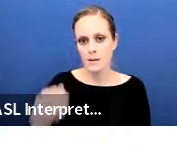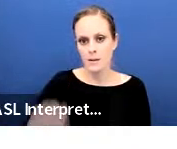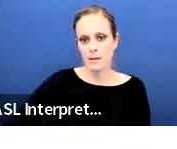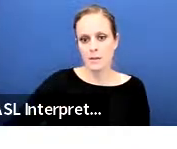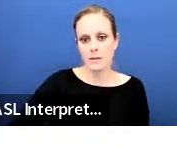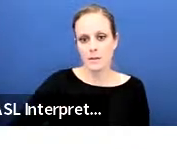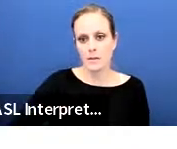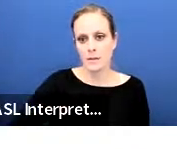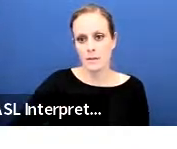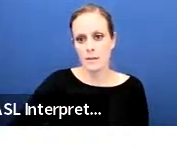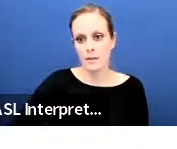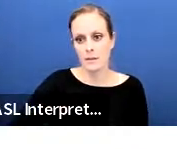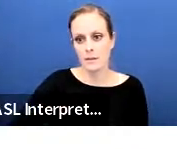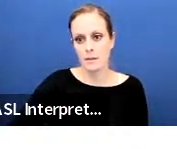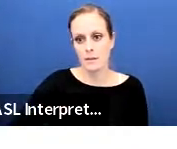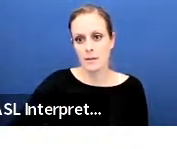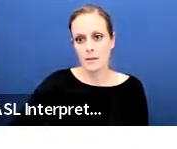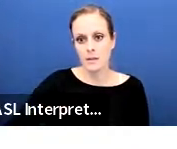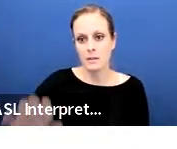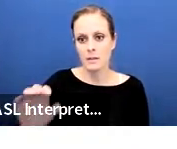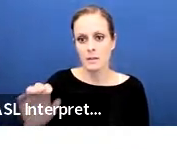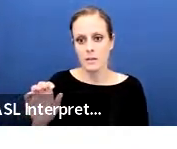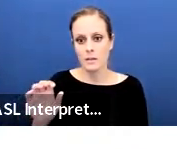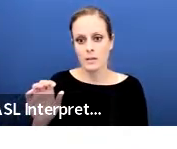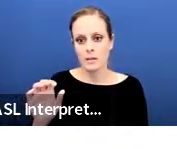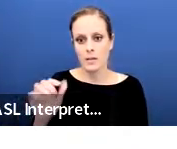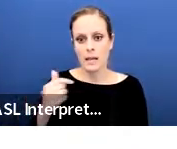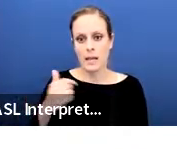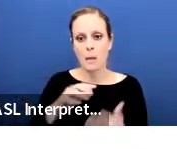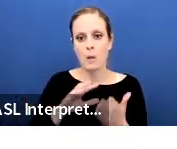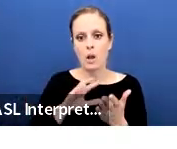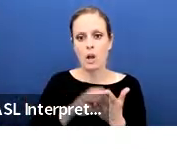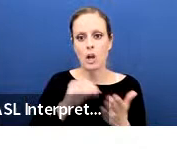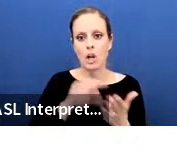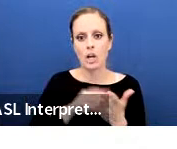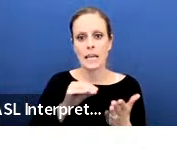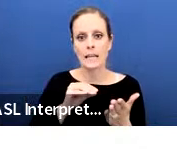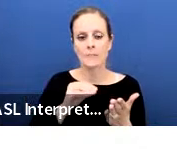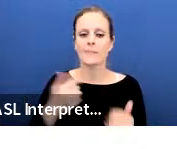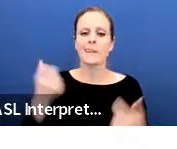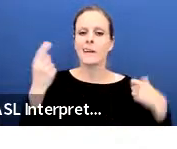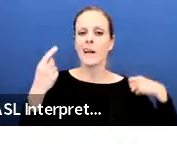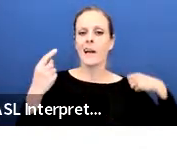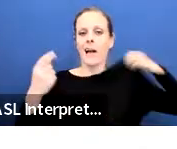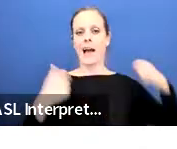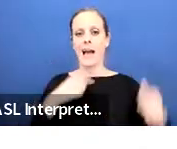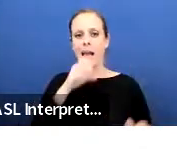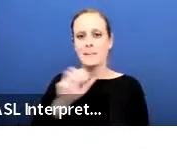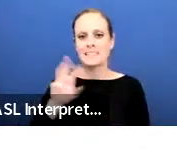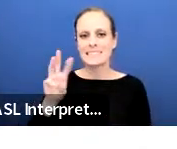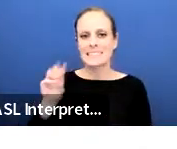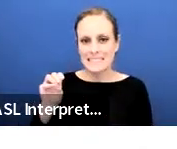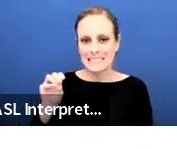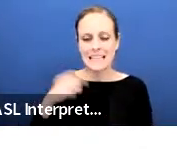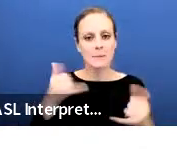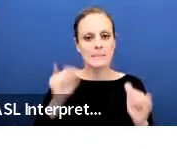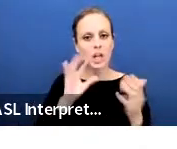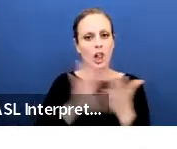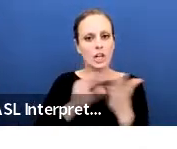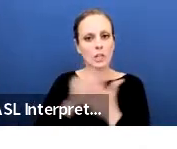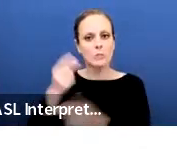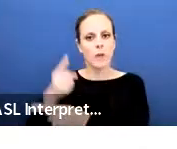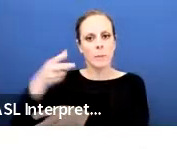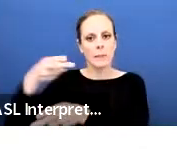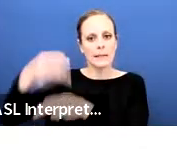community. I'm sorry. I'm learning I'm 60 years old and I'm still learning to properly